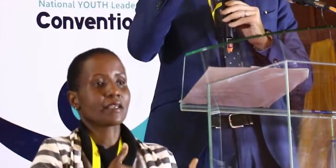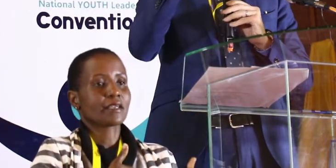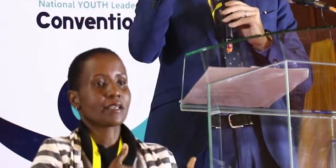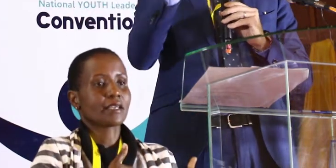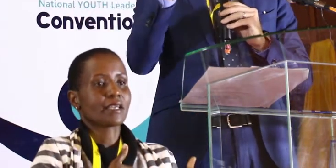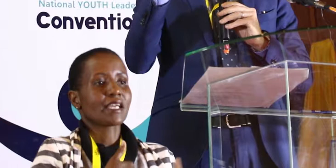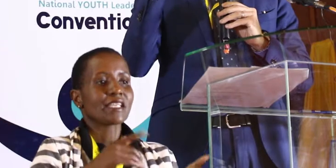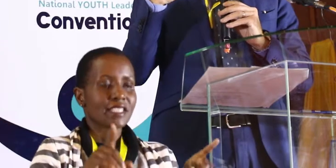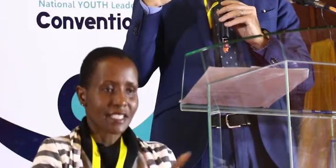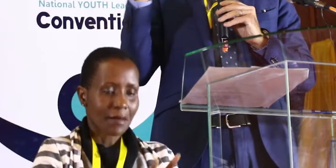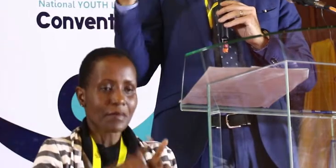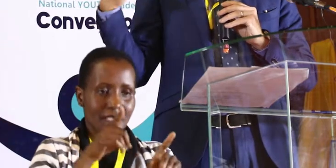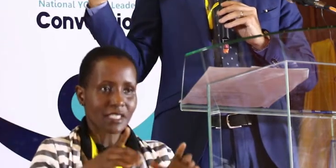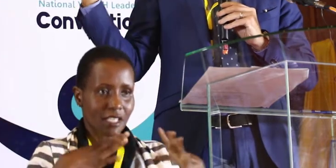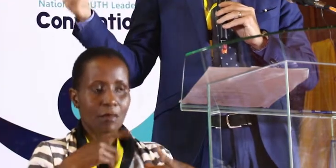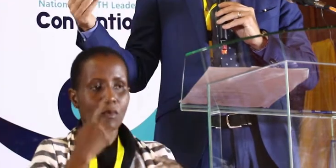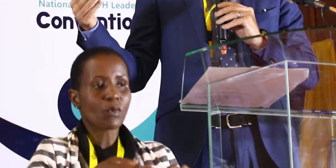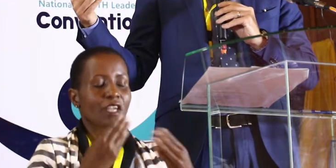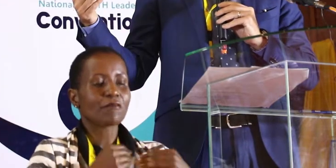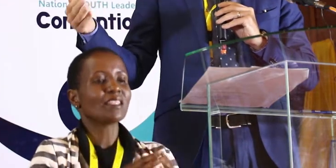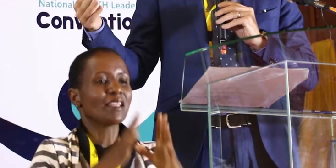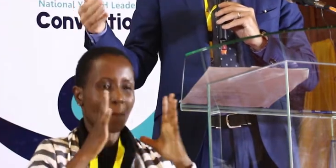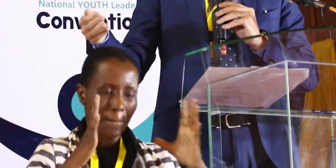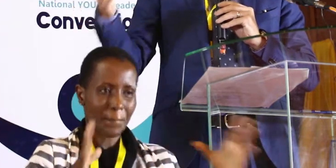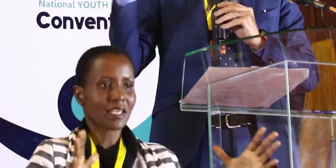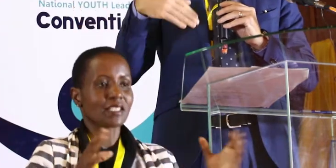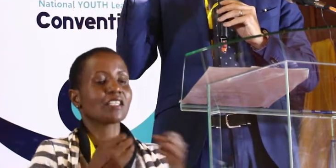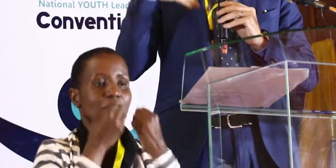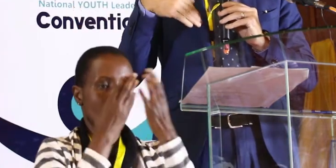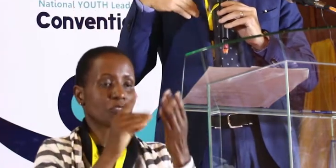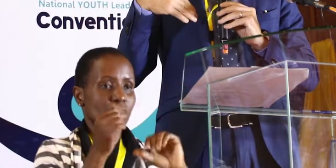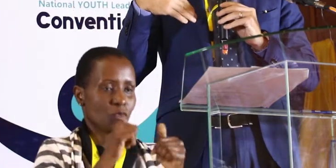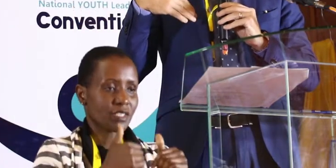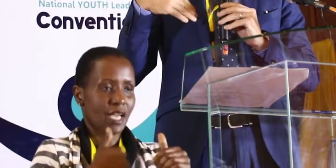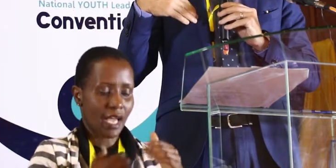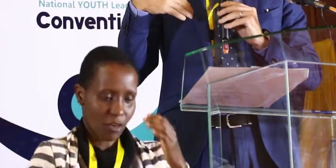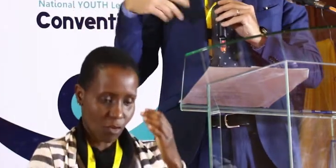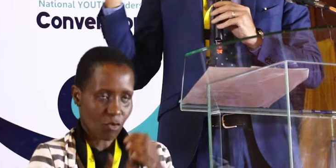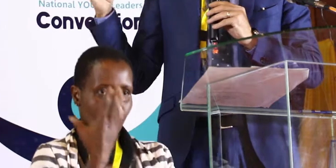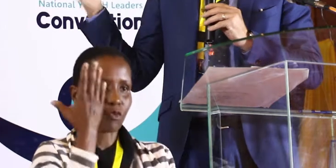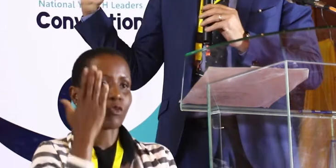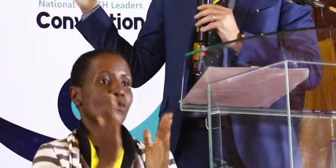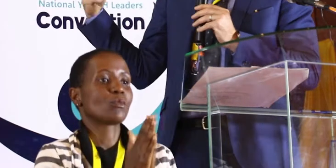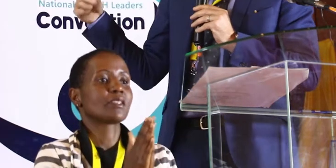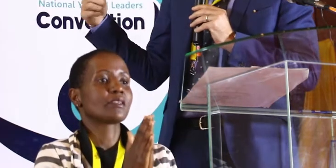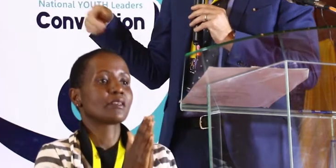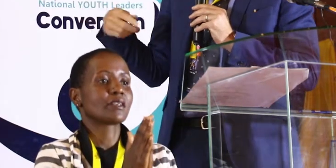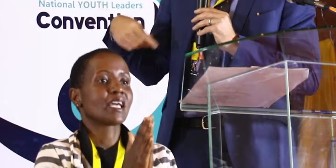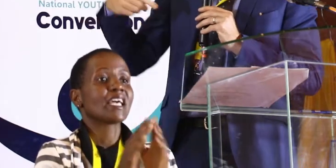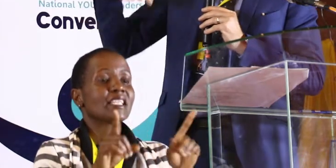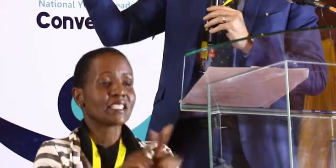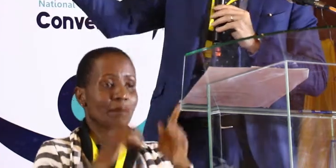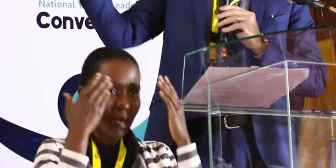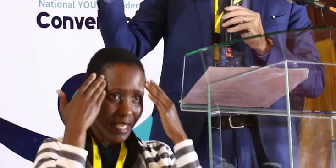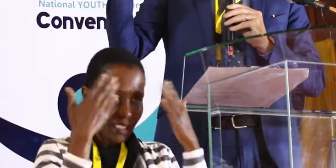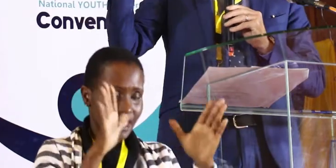those were the people that gave me the most significant knowledge that I brought with me. And I didn't know that